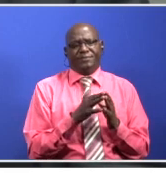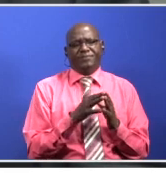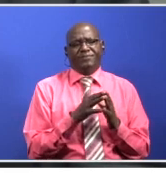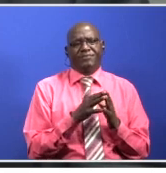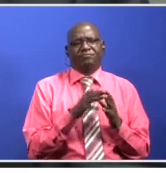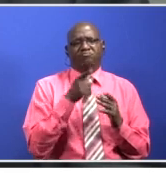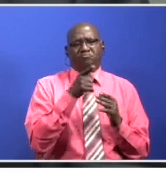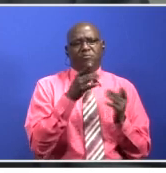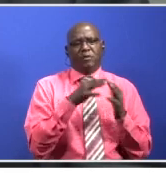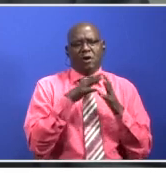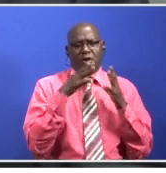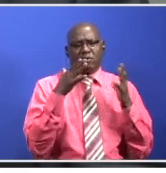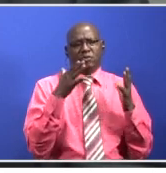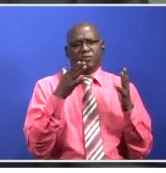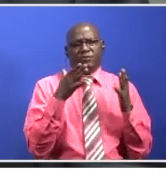are a lot of